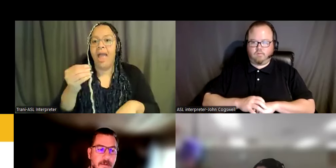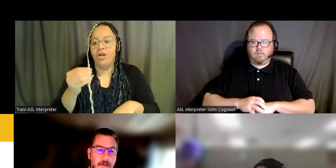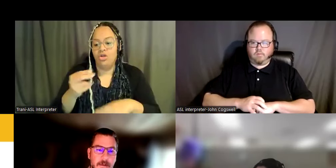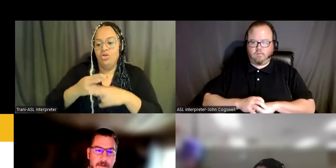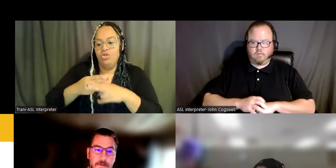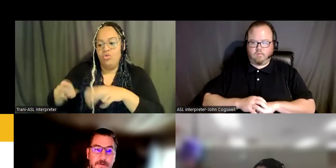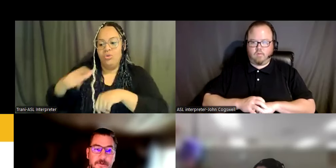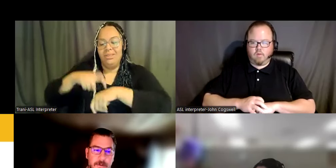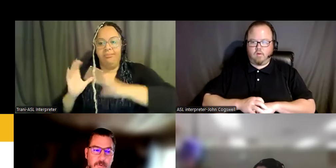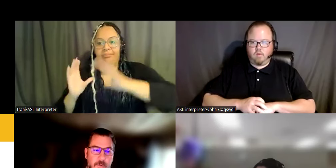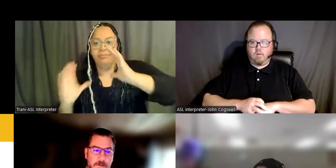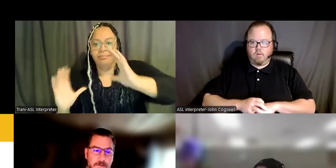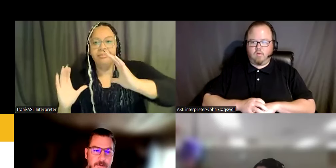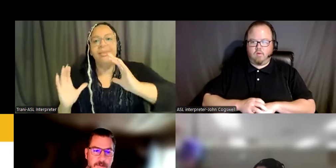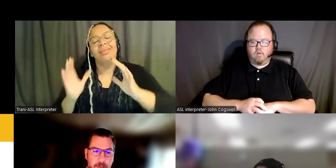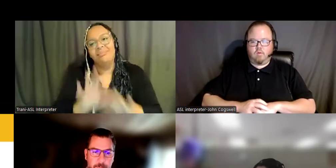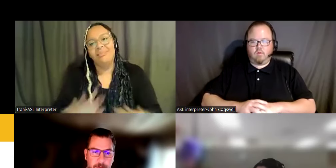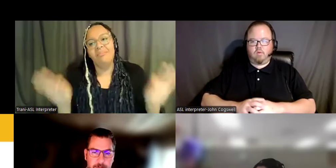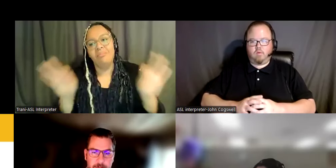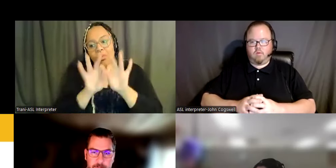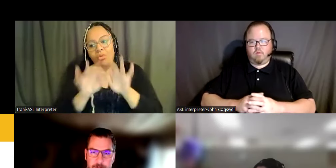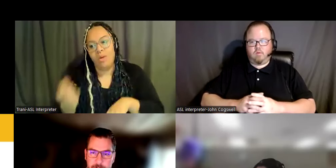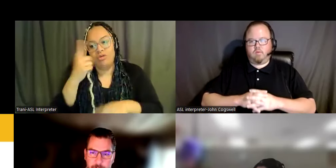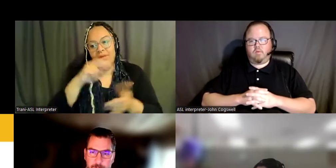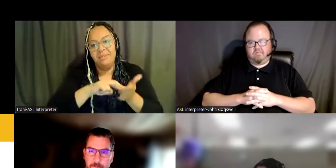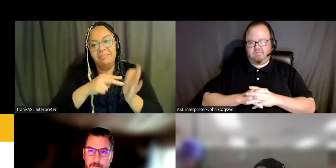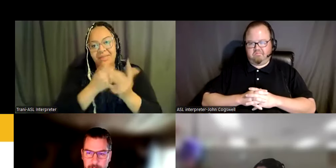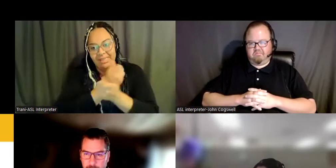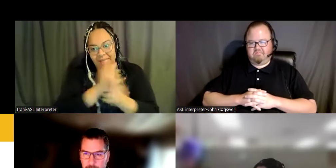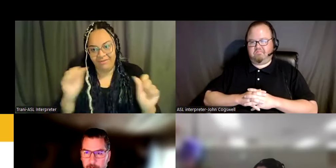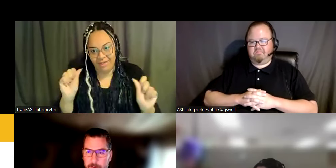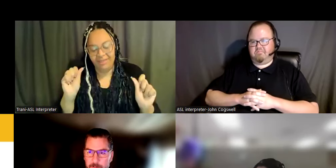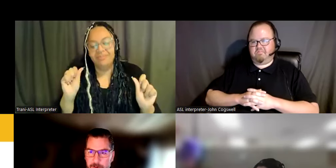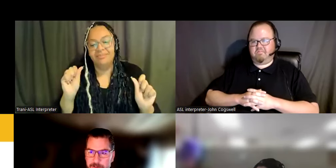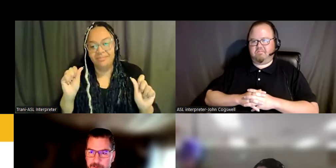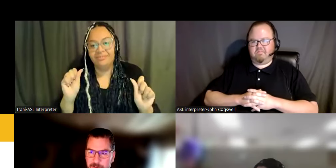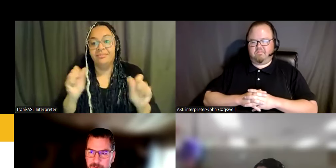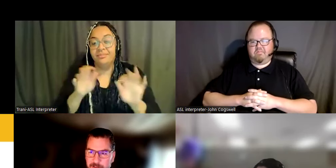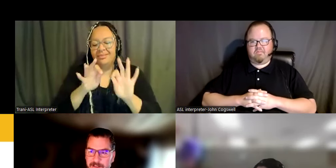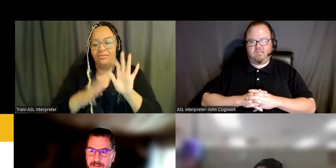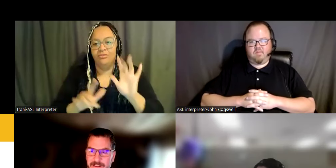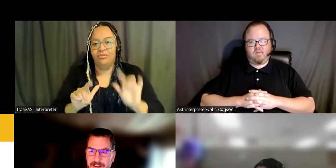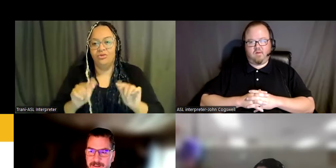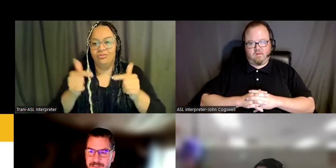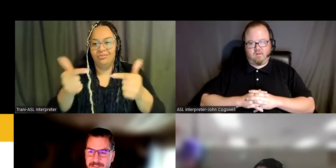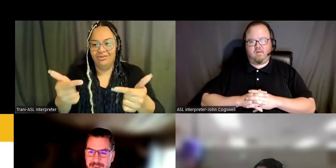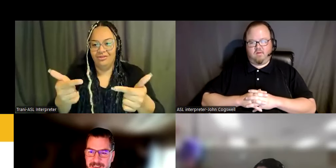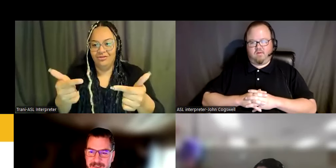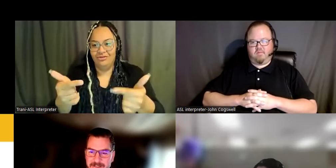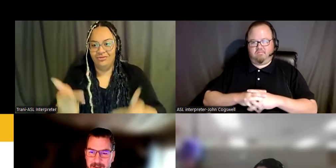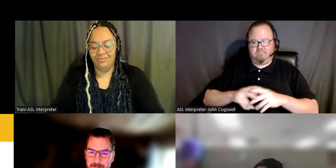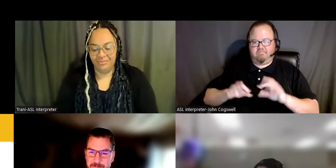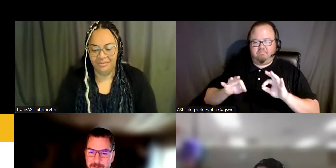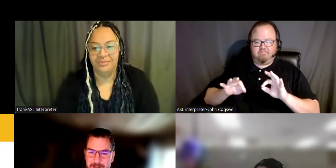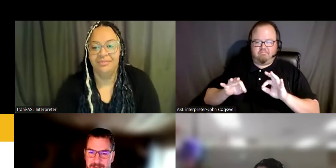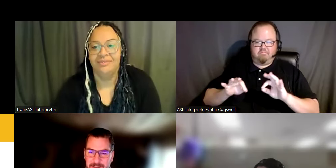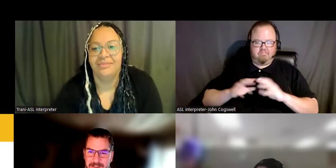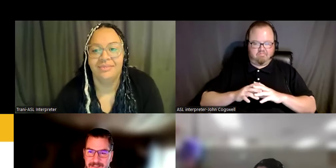time is hugely important to understanding mean safety. So, with that, I hope everybody's still with me. I know I just did a diatribe